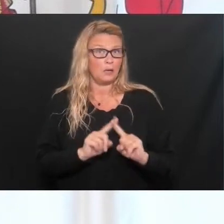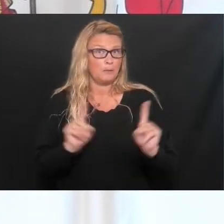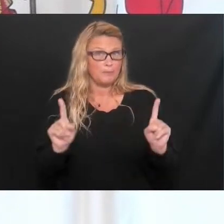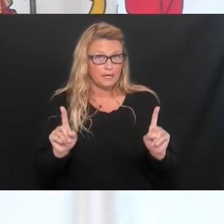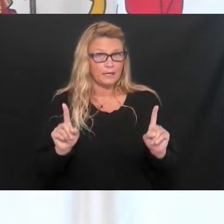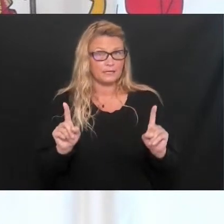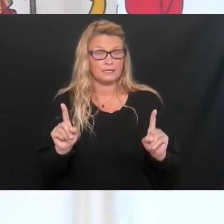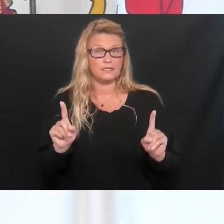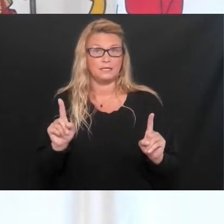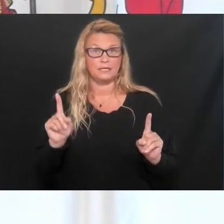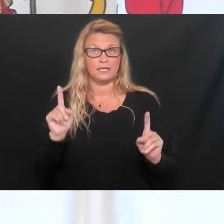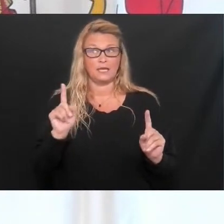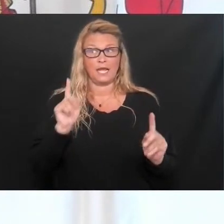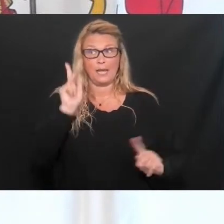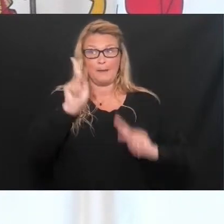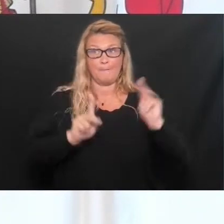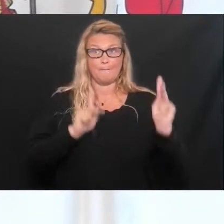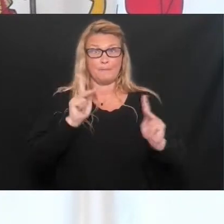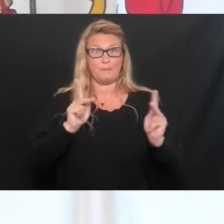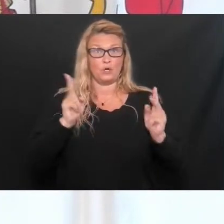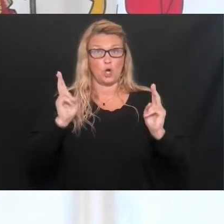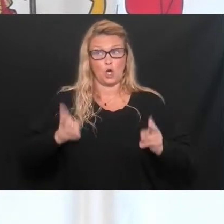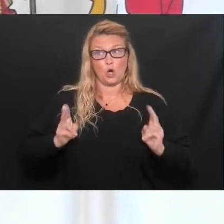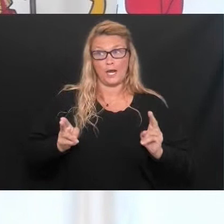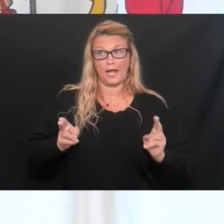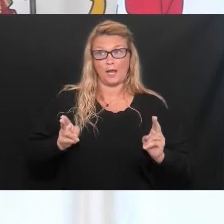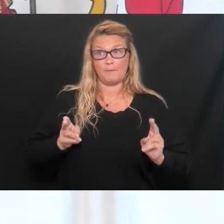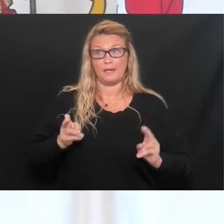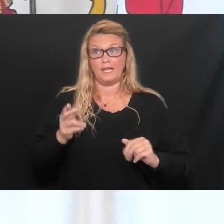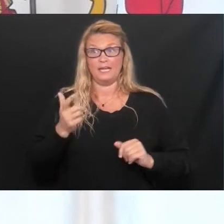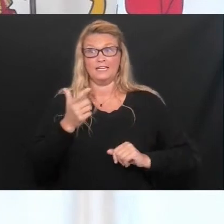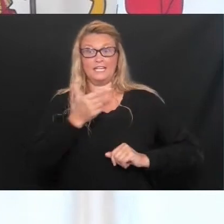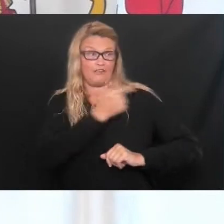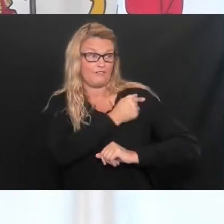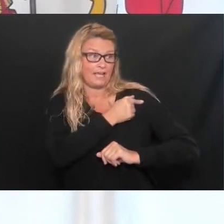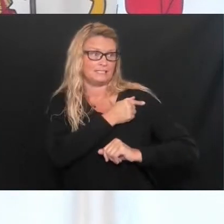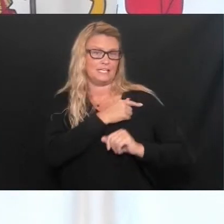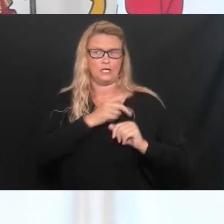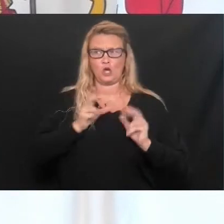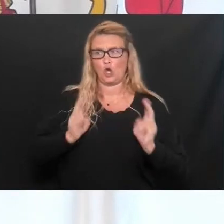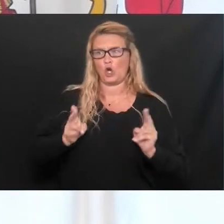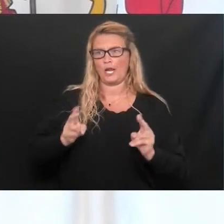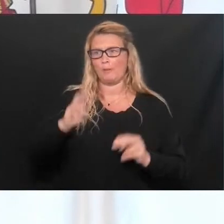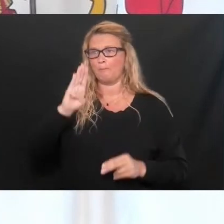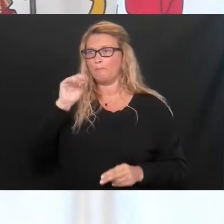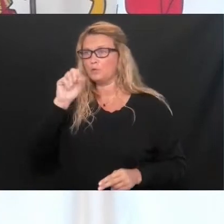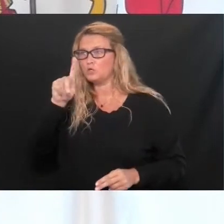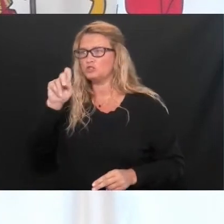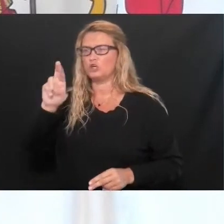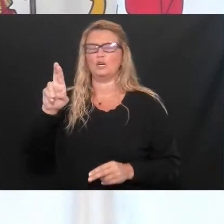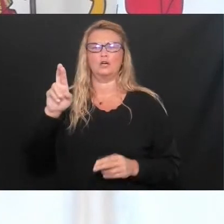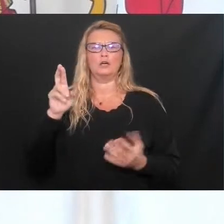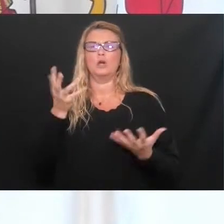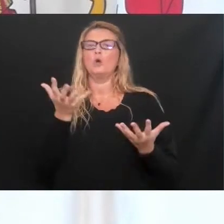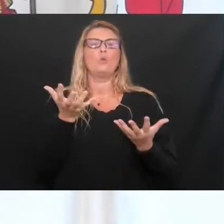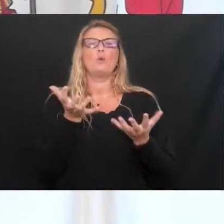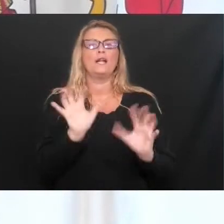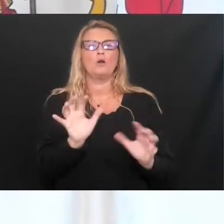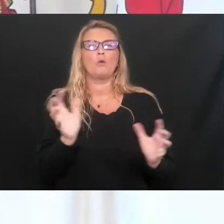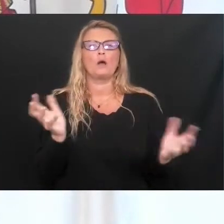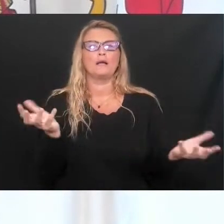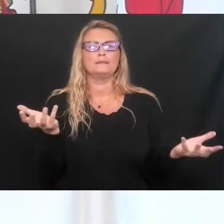bank for people to get vaccinated versus people to get booster shots, the one thing that we do not want to